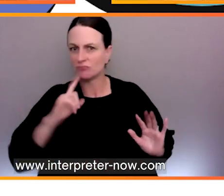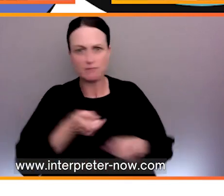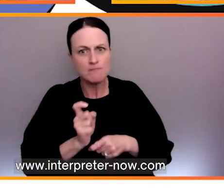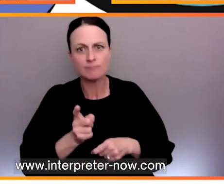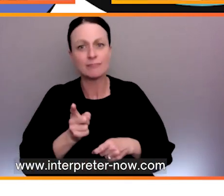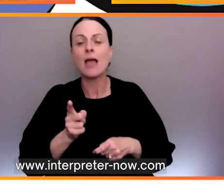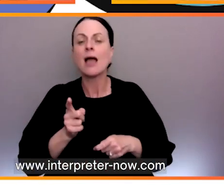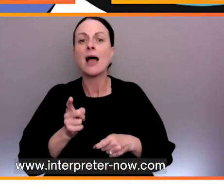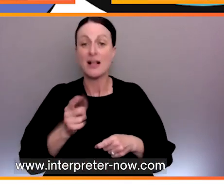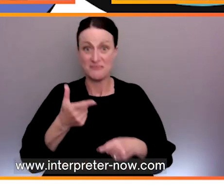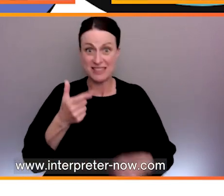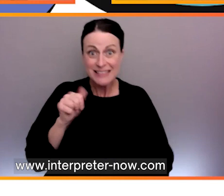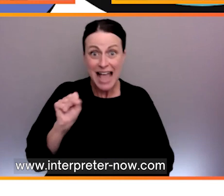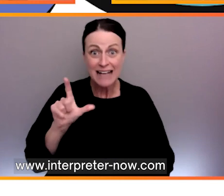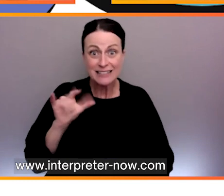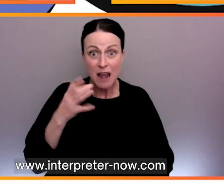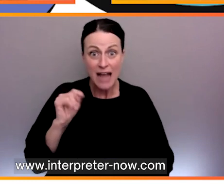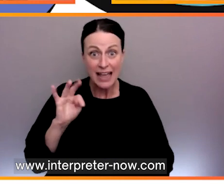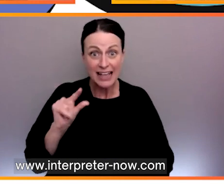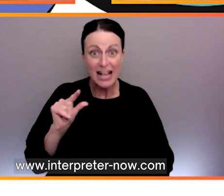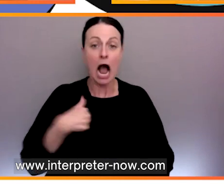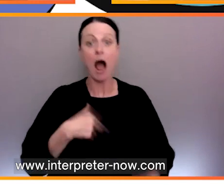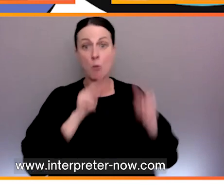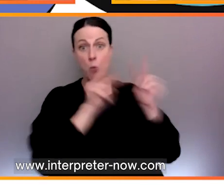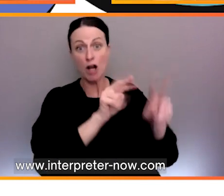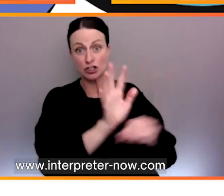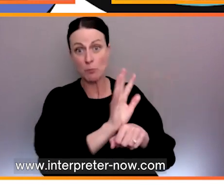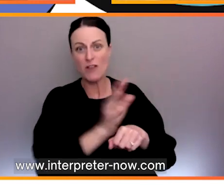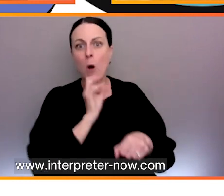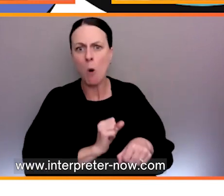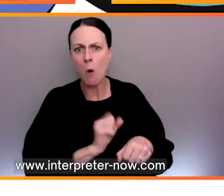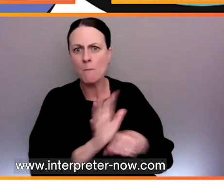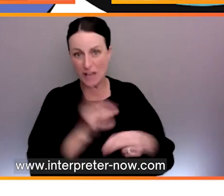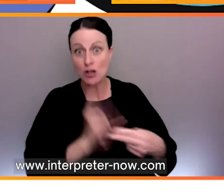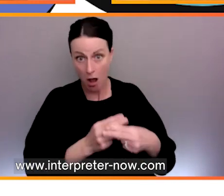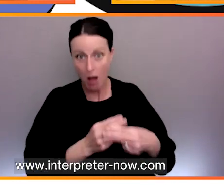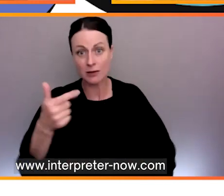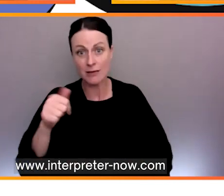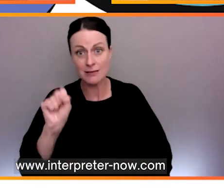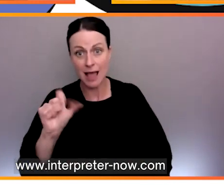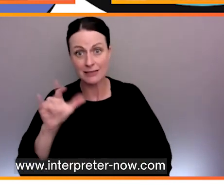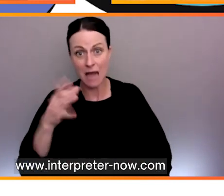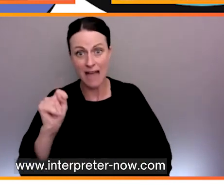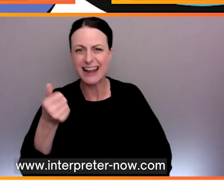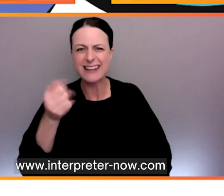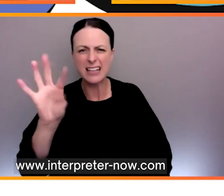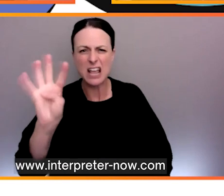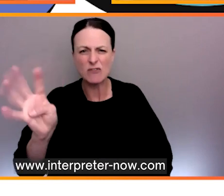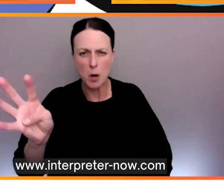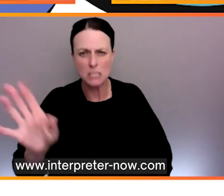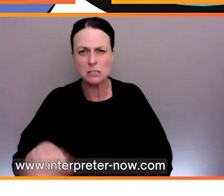set, if it was a ringer, but it would always ring, and it was a barking